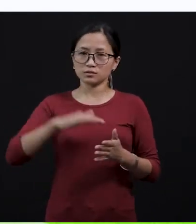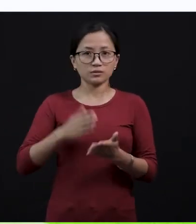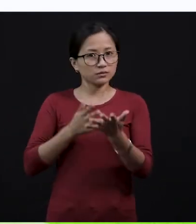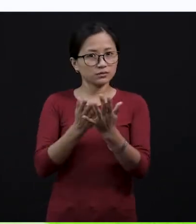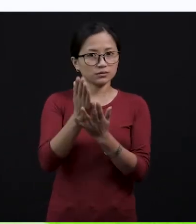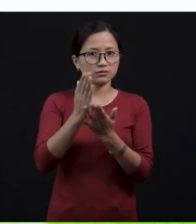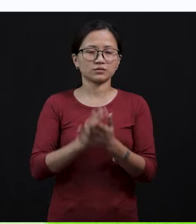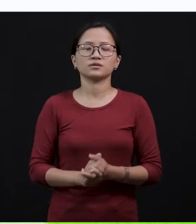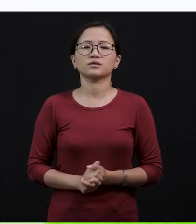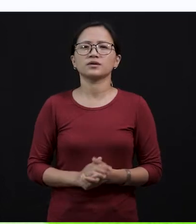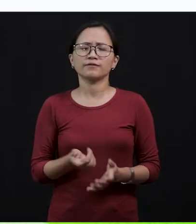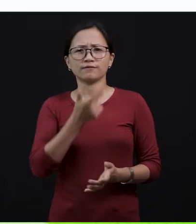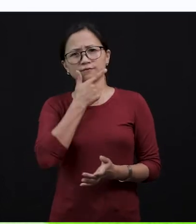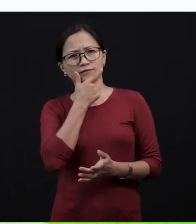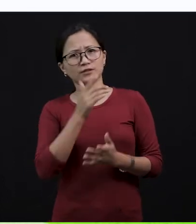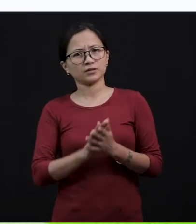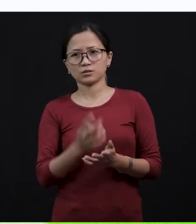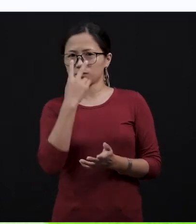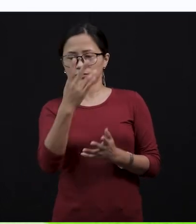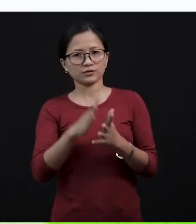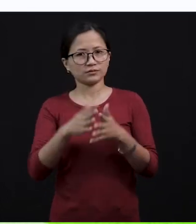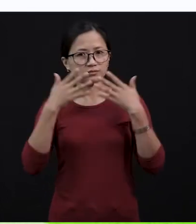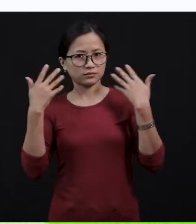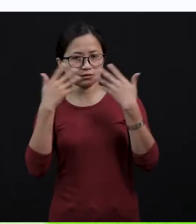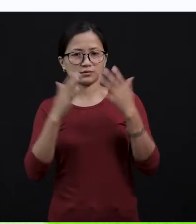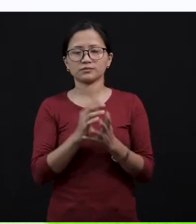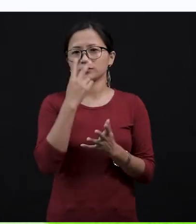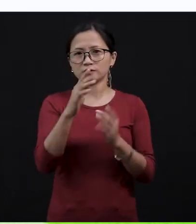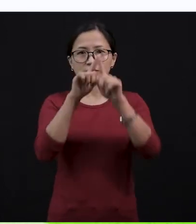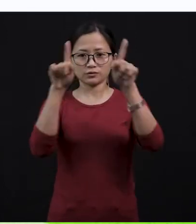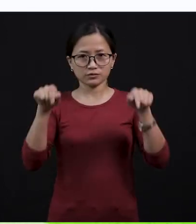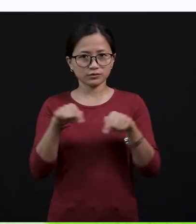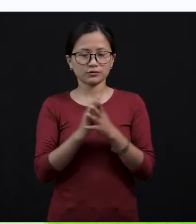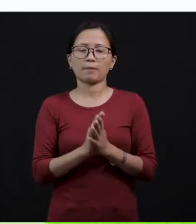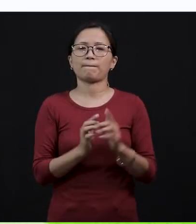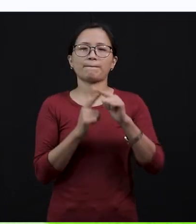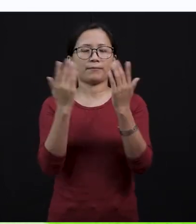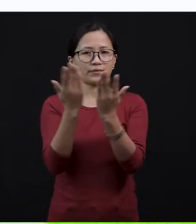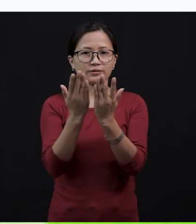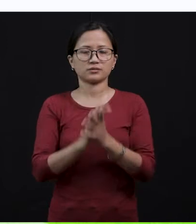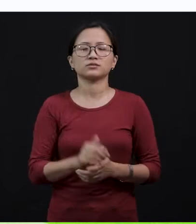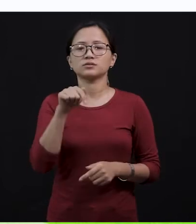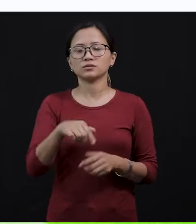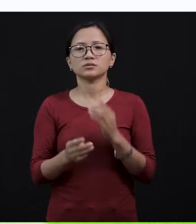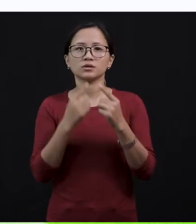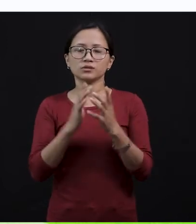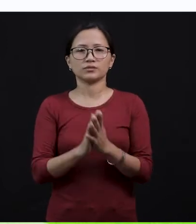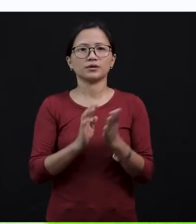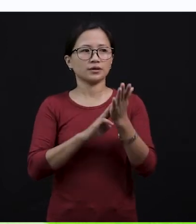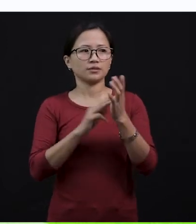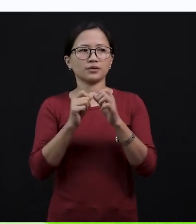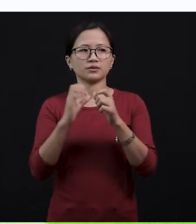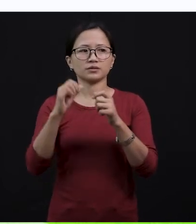across a very funny looking cat in your text. And yes, that's right, we are going to talk about Macavity,